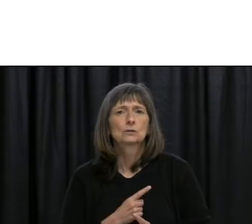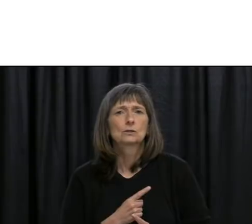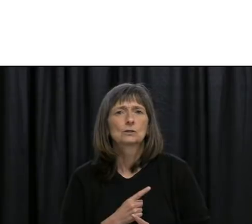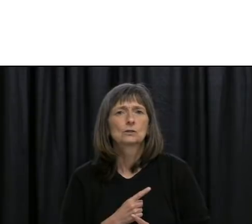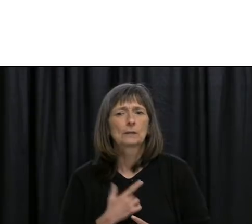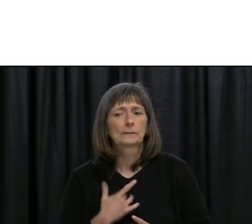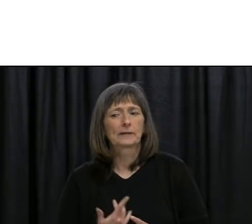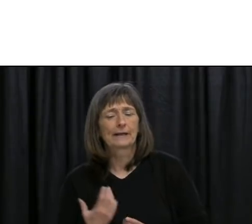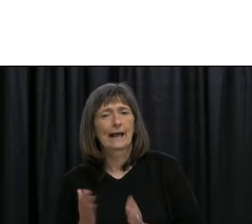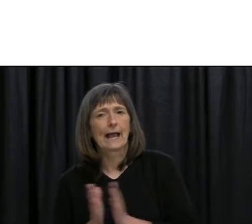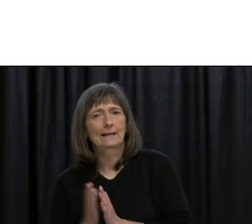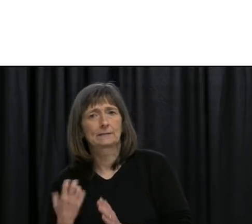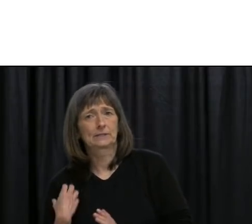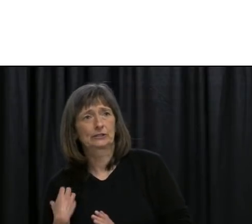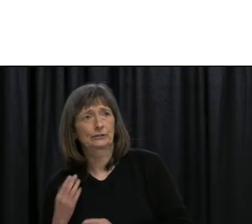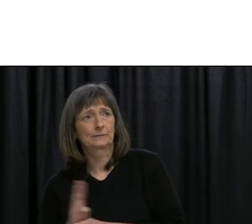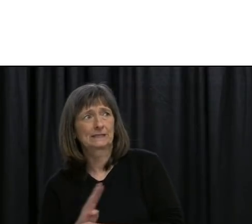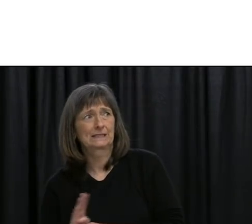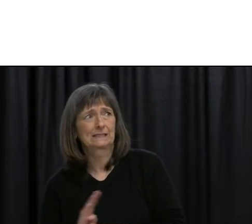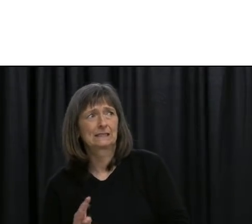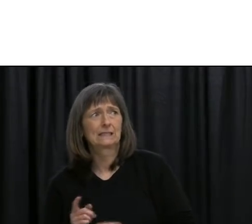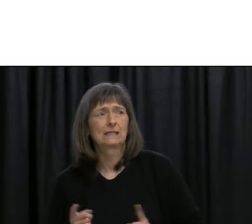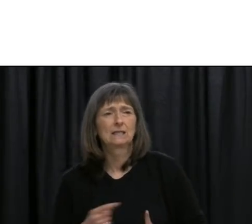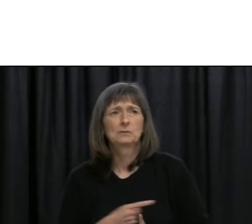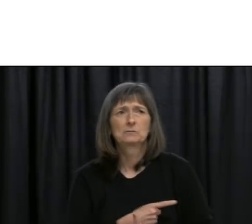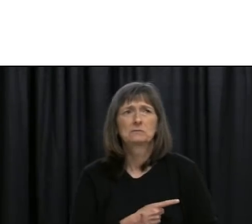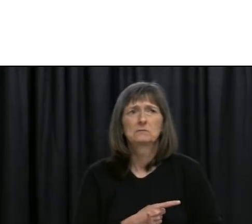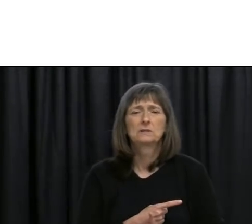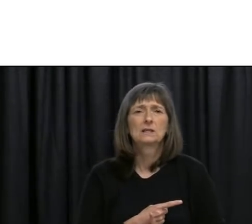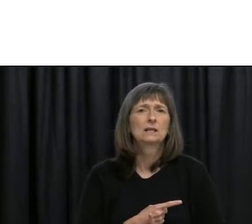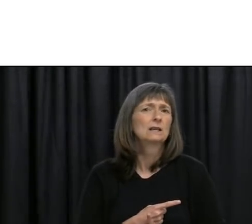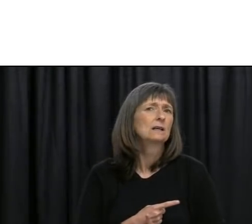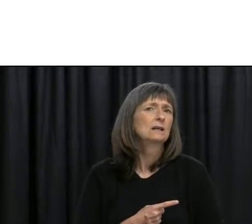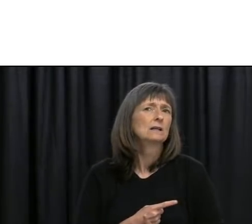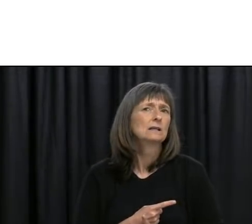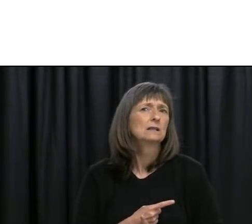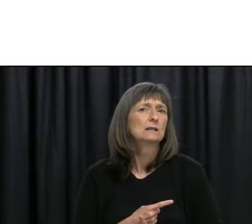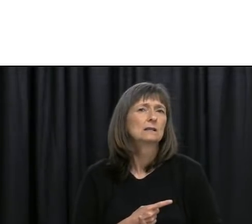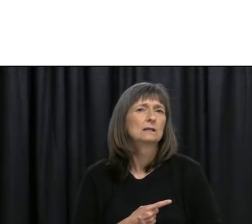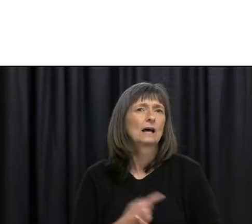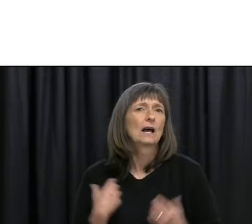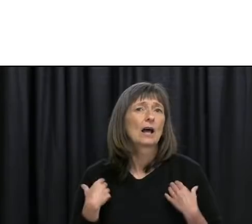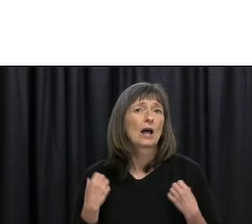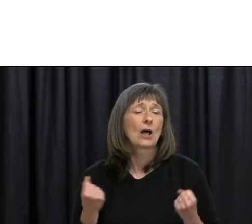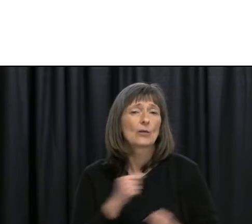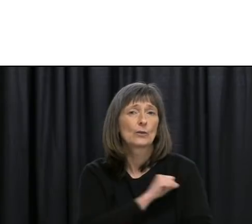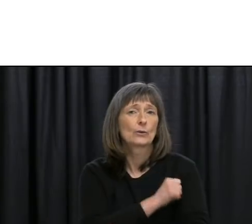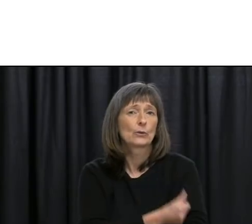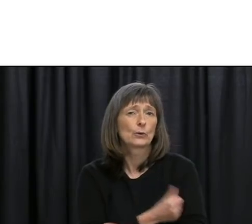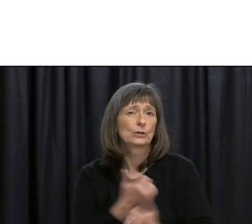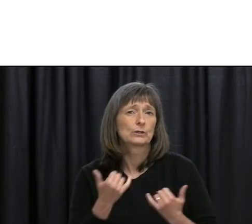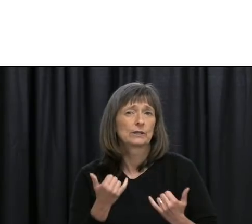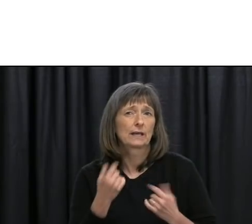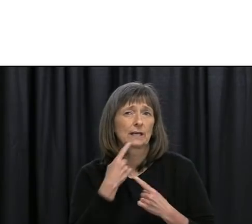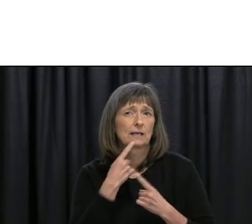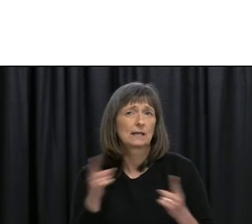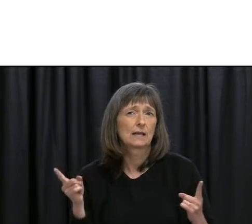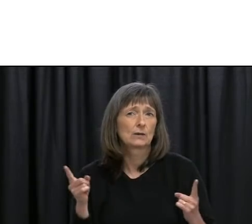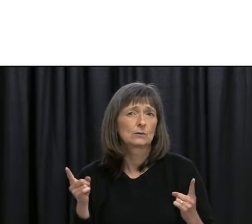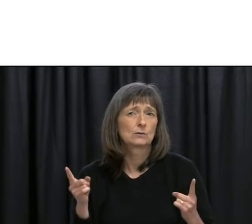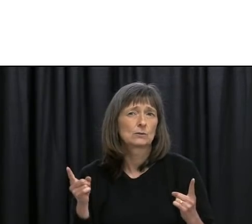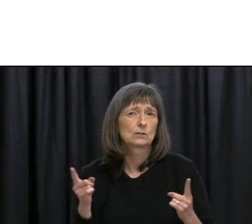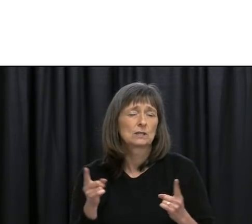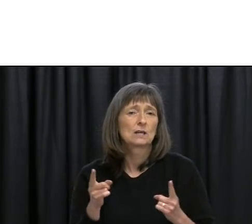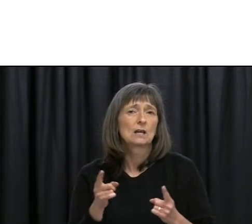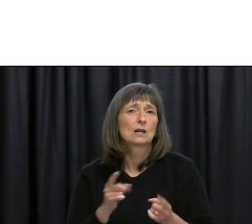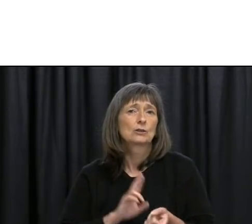but he's otherwise occupied. We saw health authorities today announcing they're easing restrictions. So, for example, long-term care